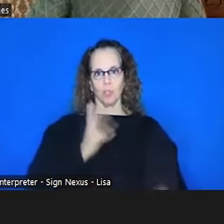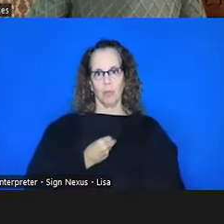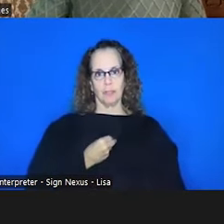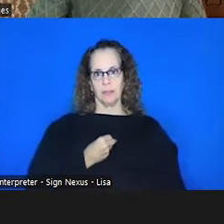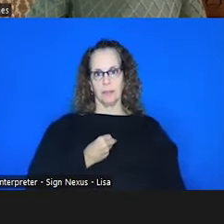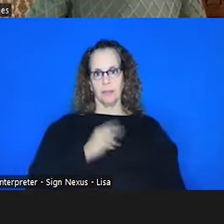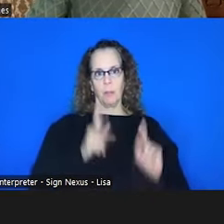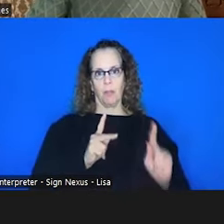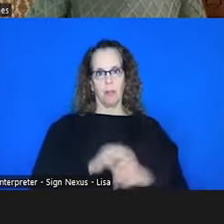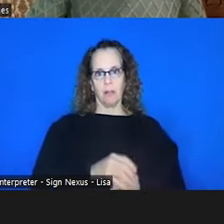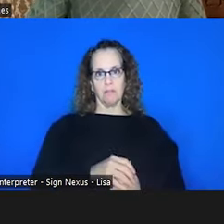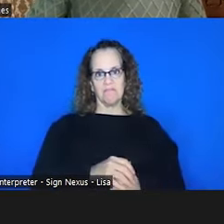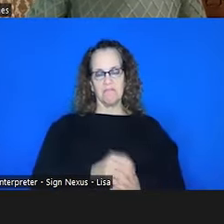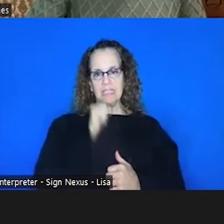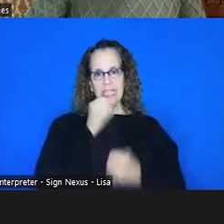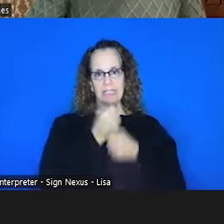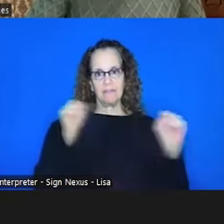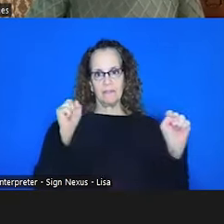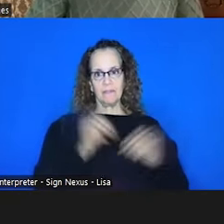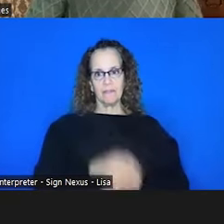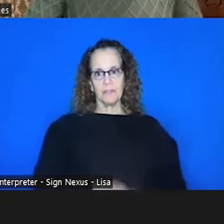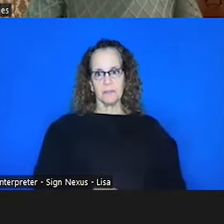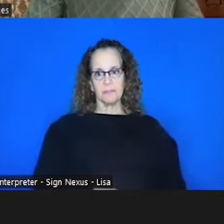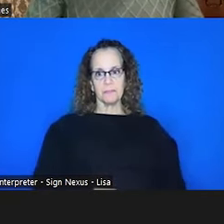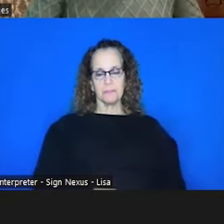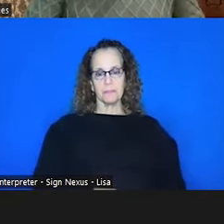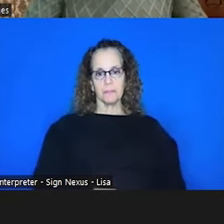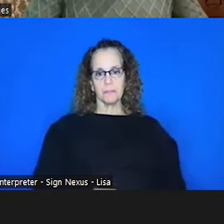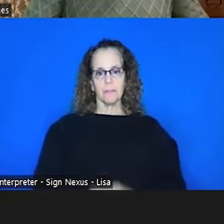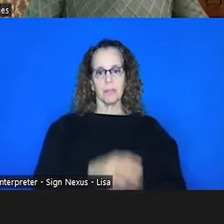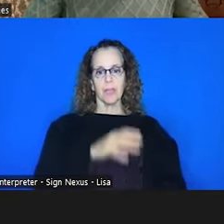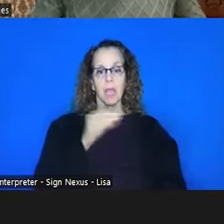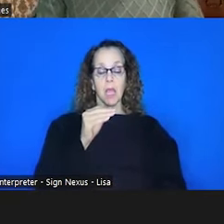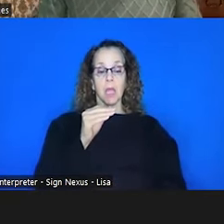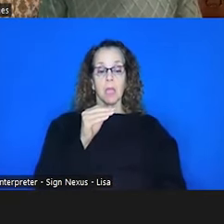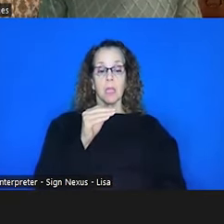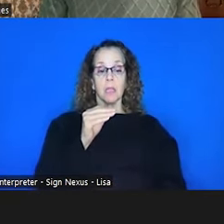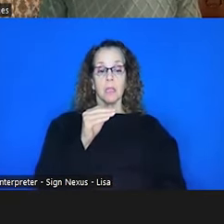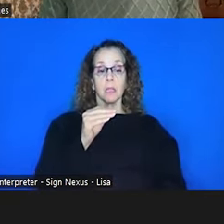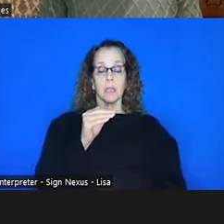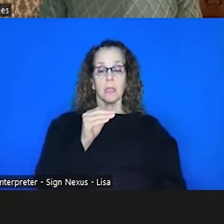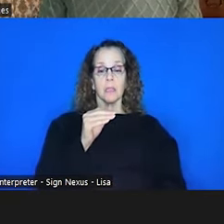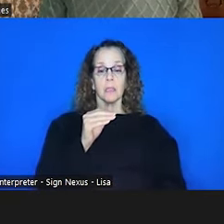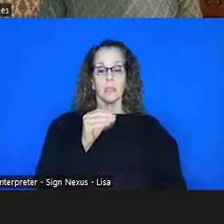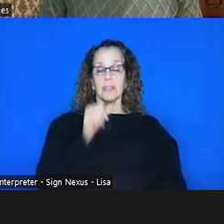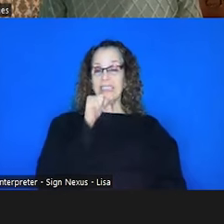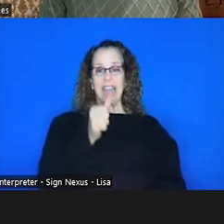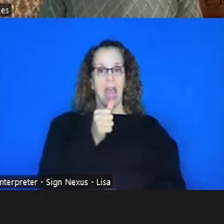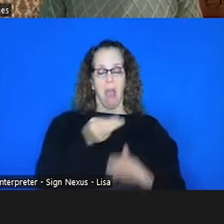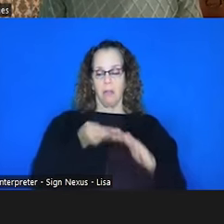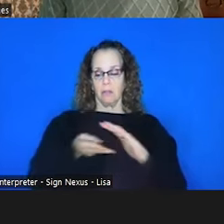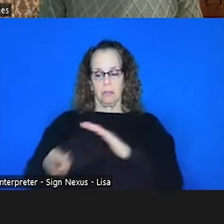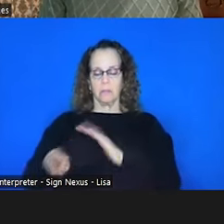trans people were actually deciding to sleep in staircases, sleep on the subways, in